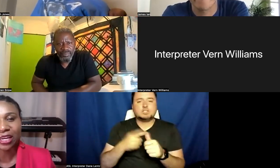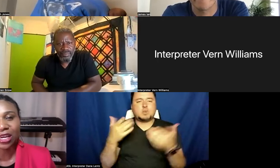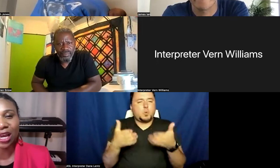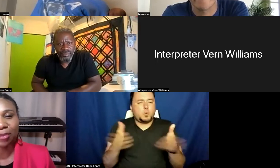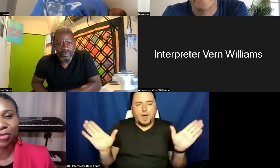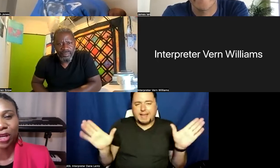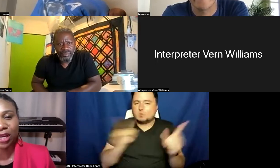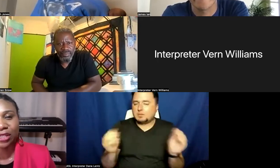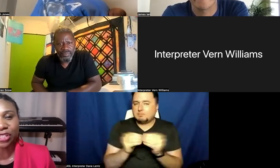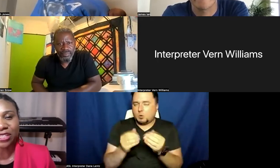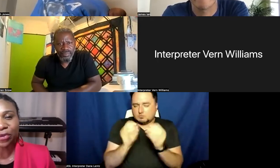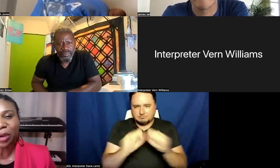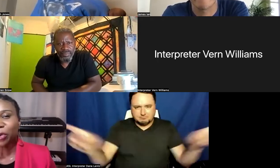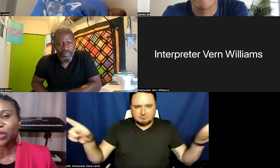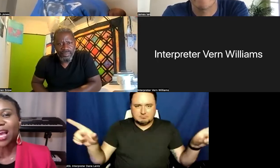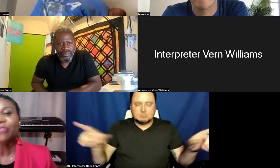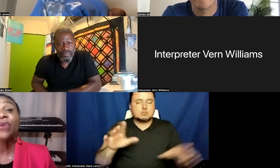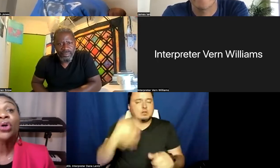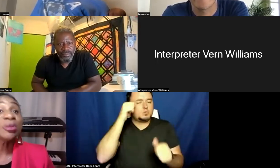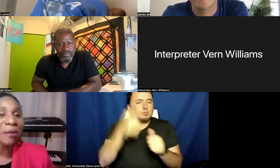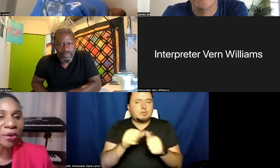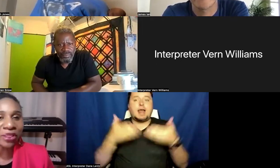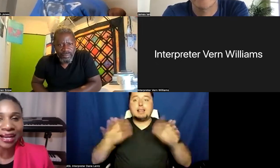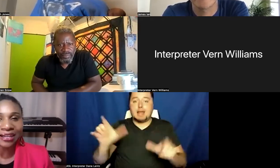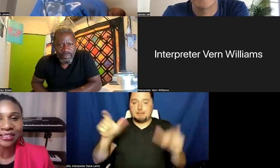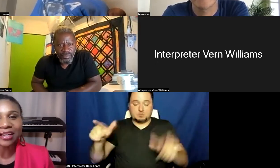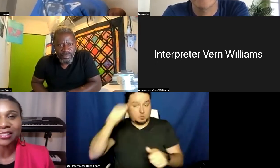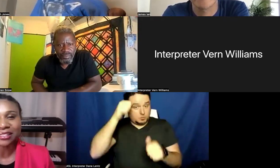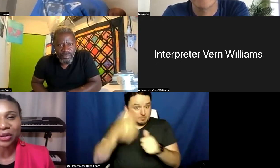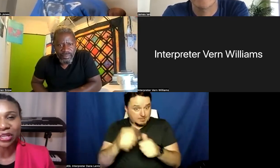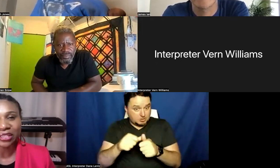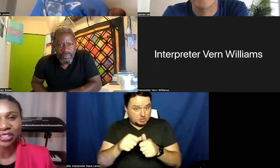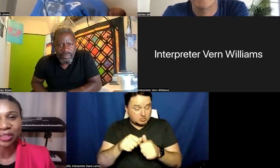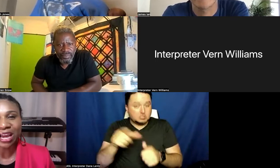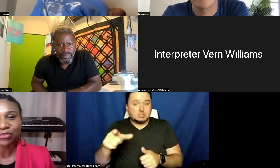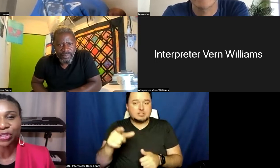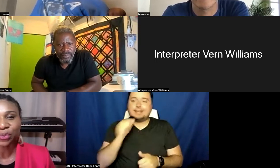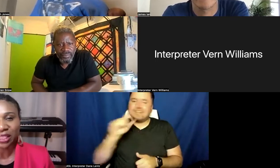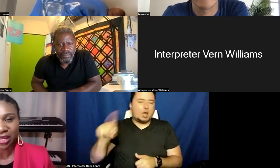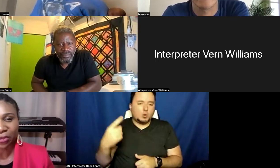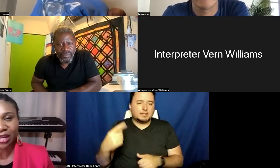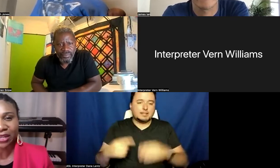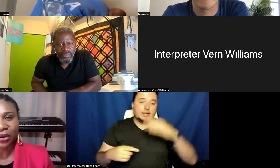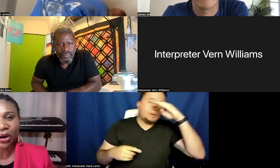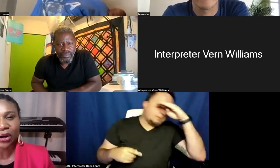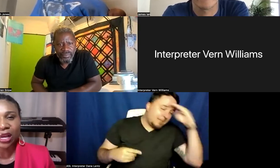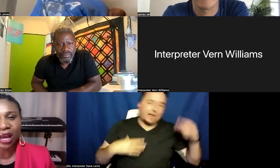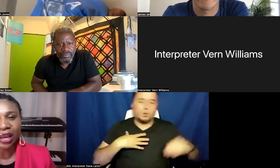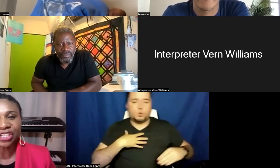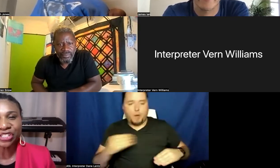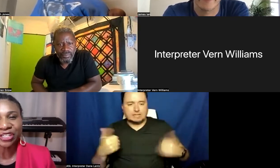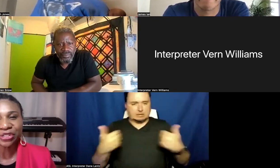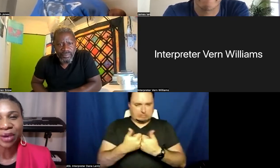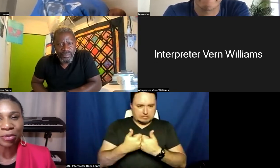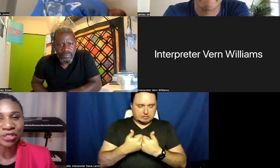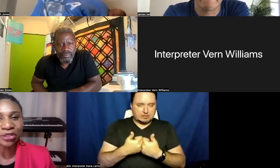and just let folks remember that it's not necessarily just a Black versus white thing, right? There are